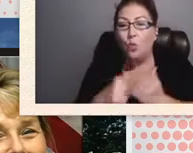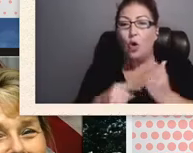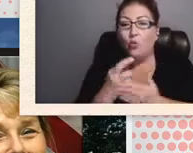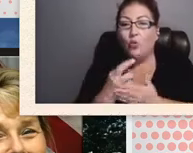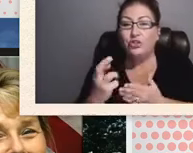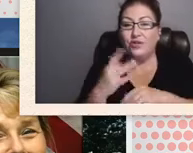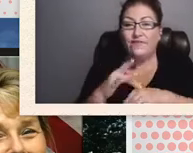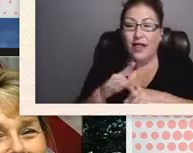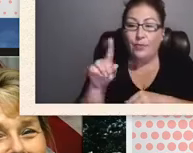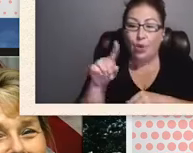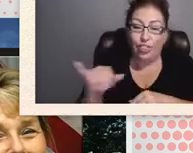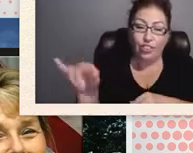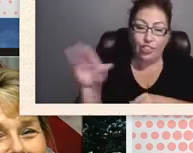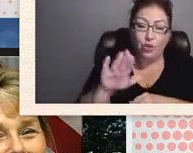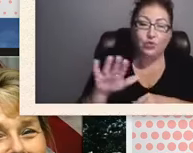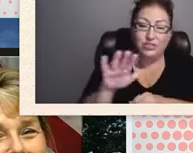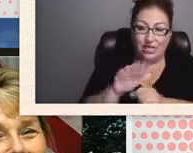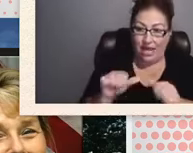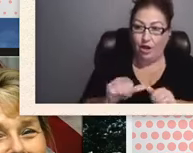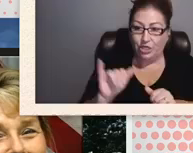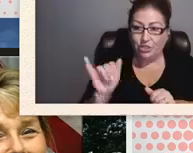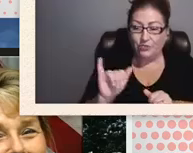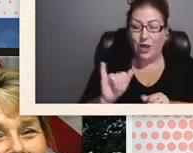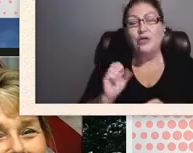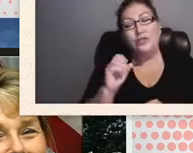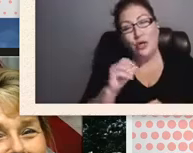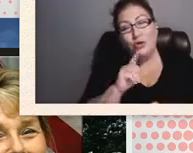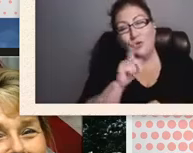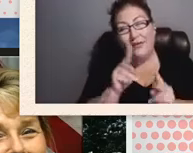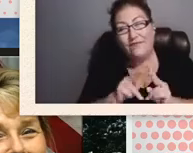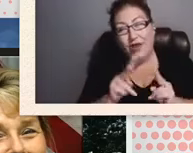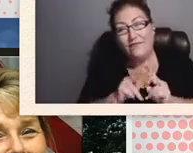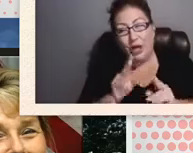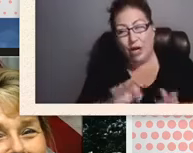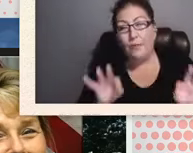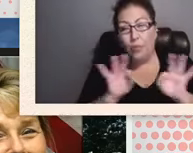those areas. So these are very, very important